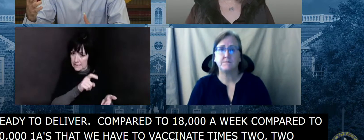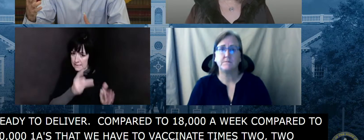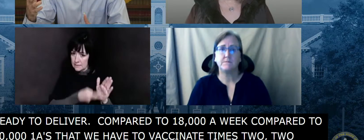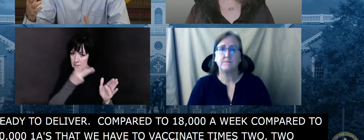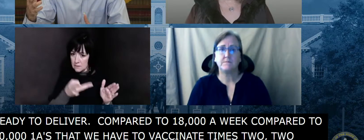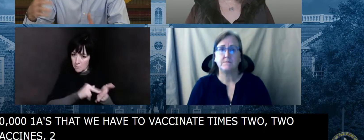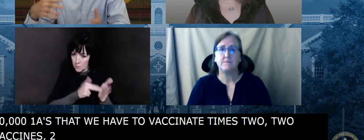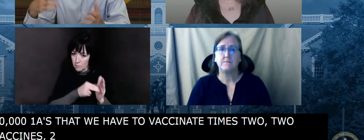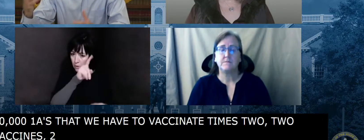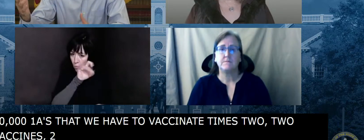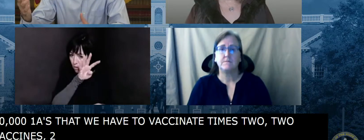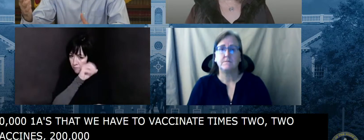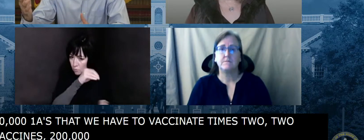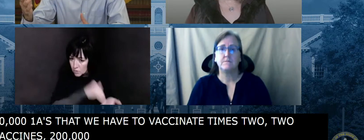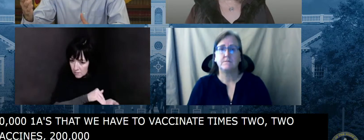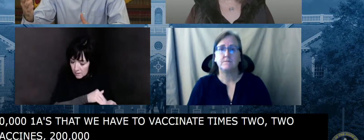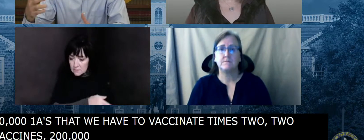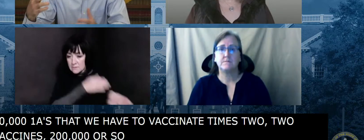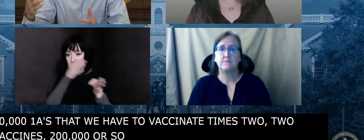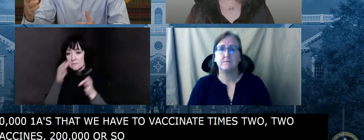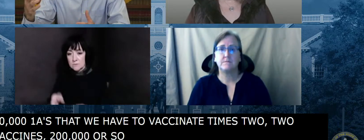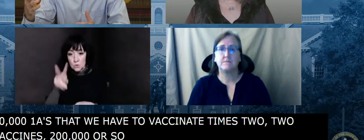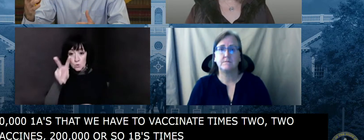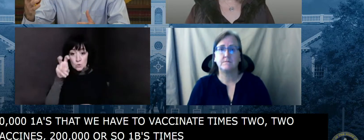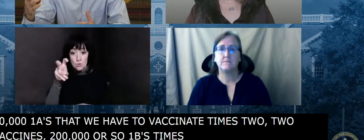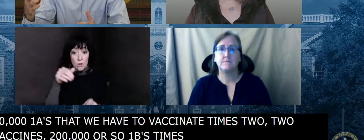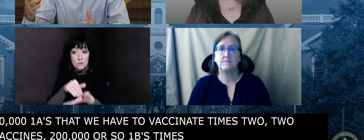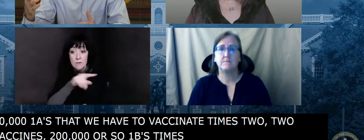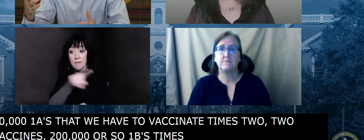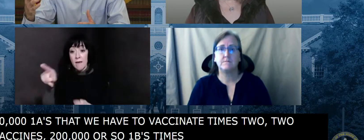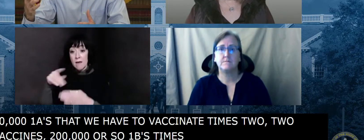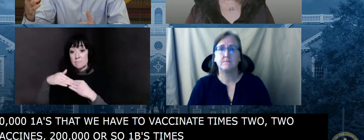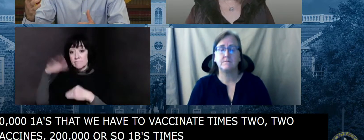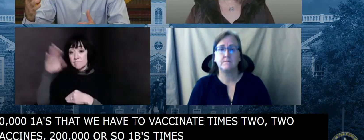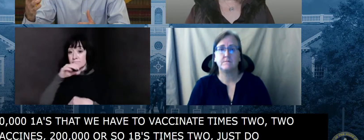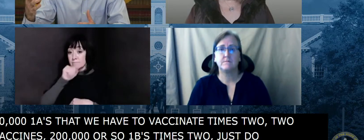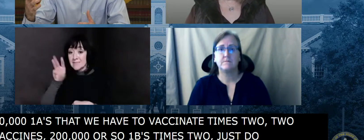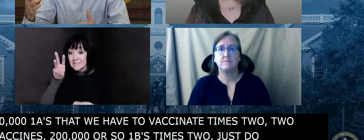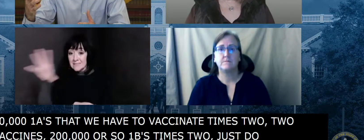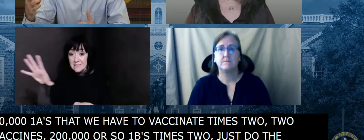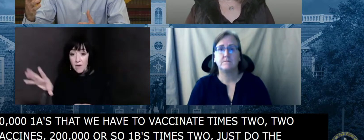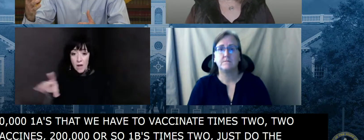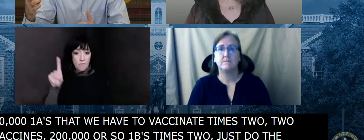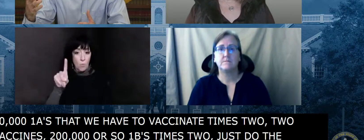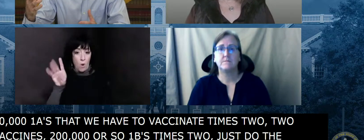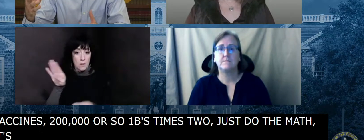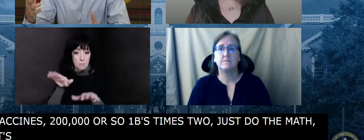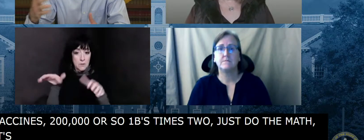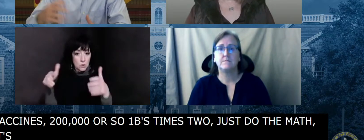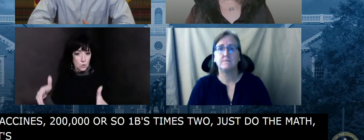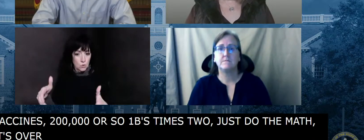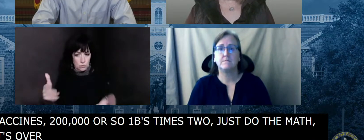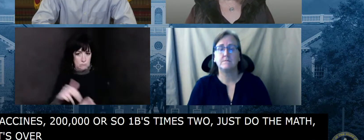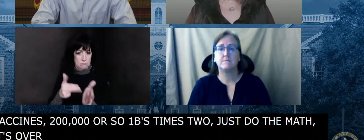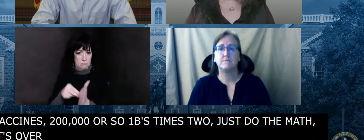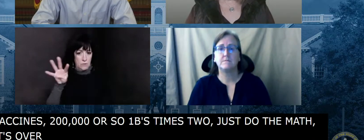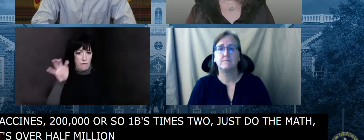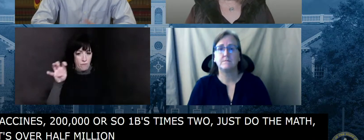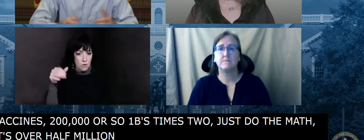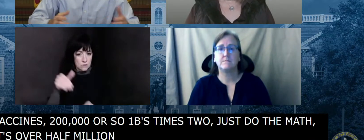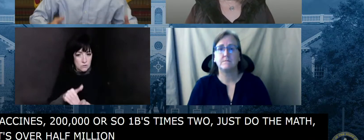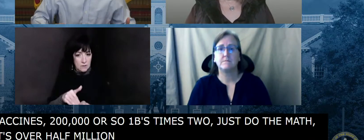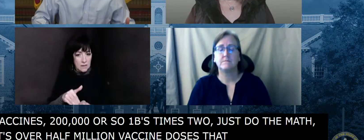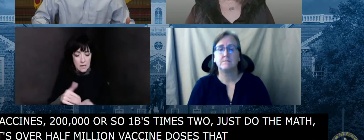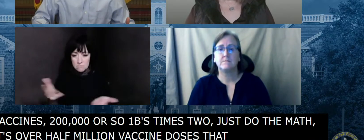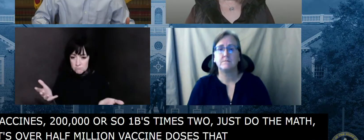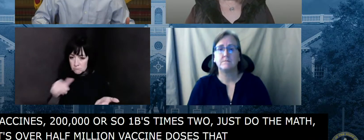so 1Bs times two. Just do the math, it's over 500,000 vaccine doses that have to be delivered.